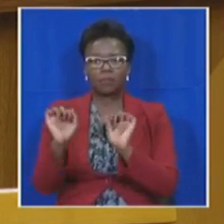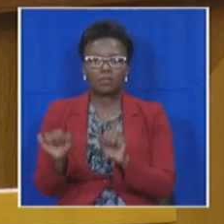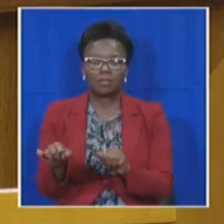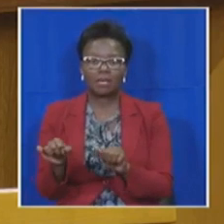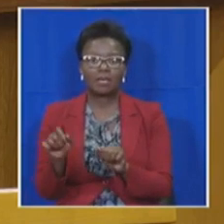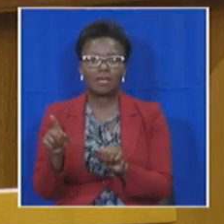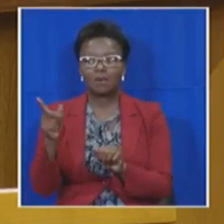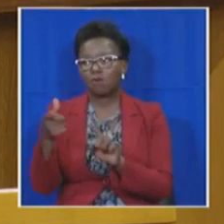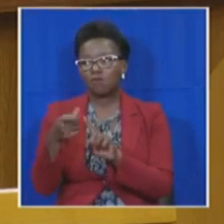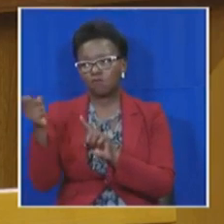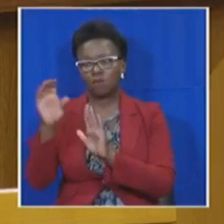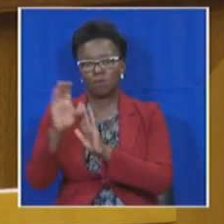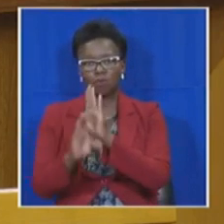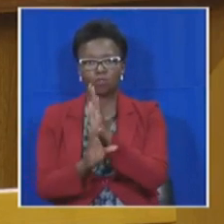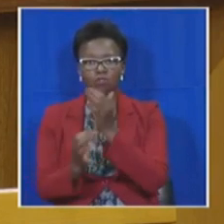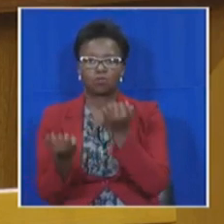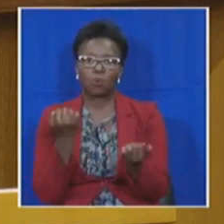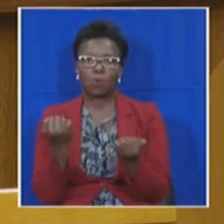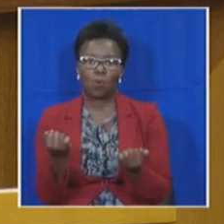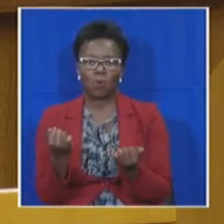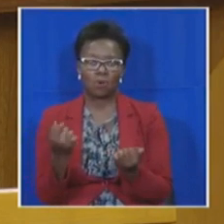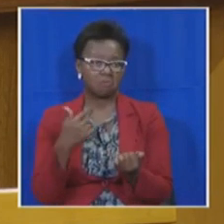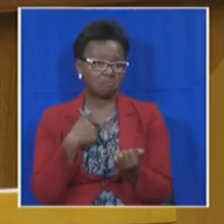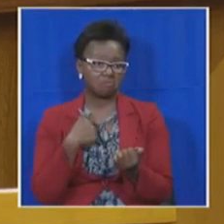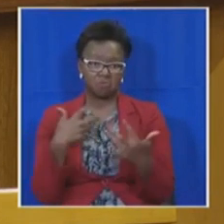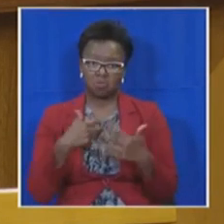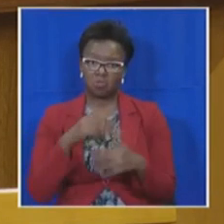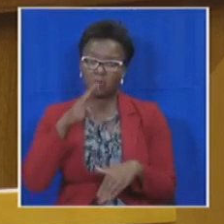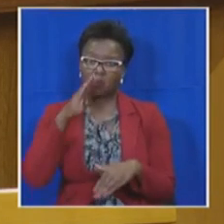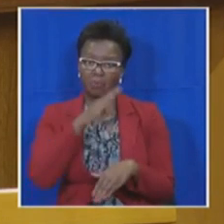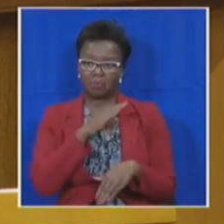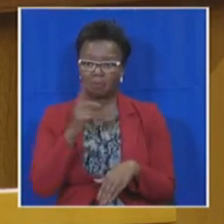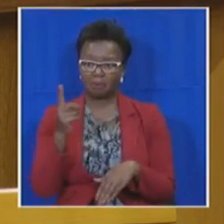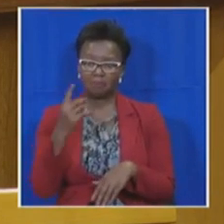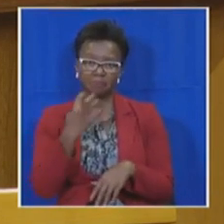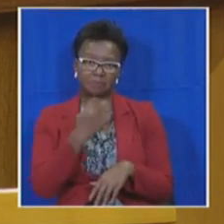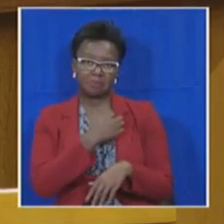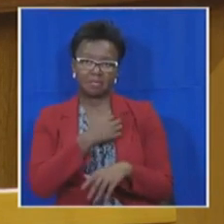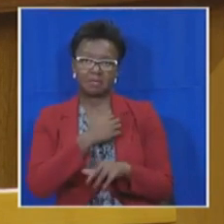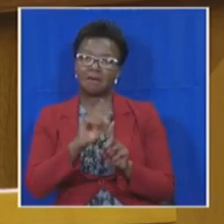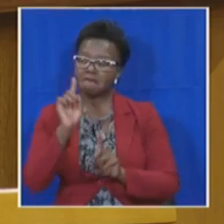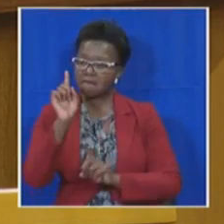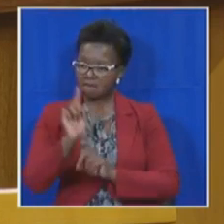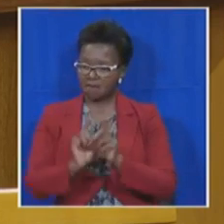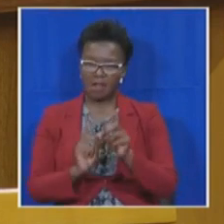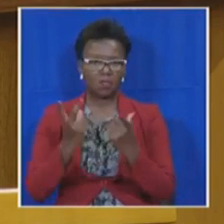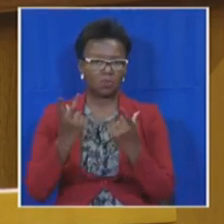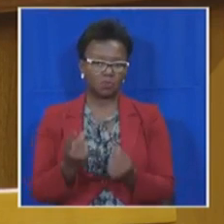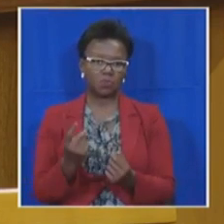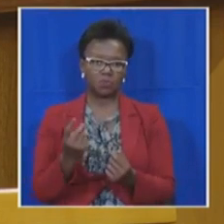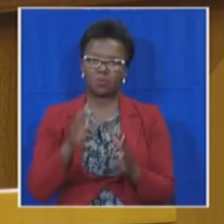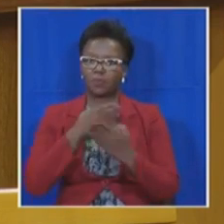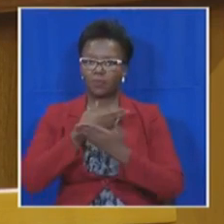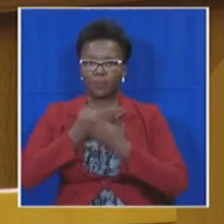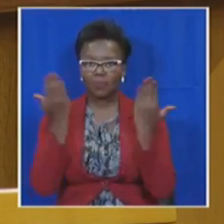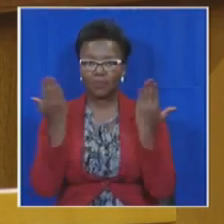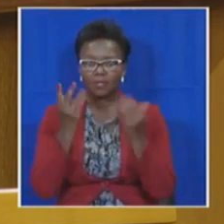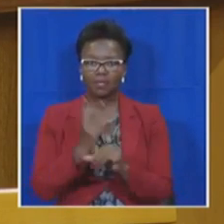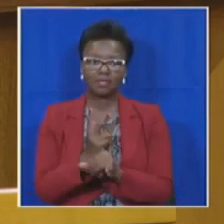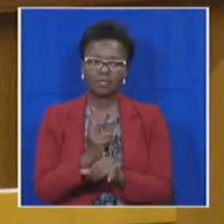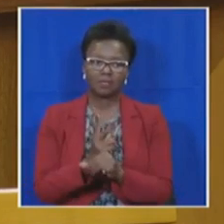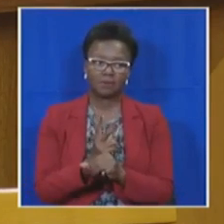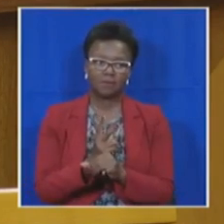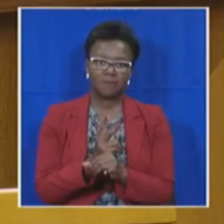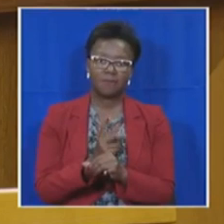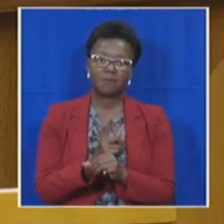Constitutional Court. Not surprisingly, I must say, the Minister failed to do this. She's